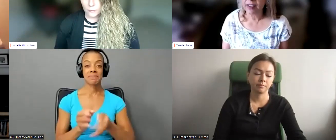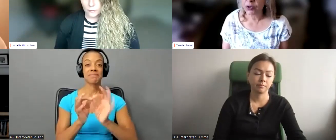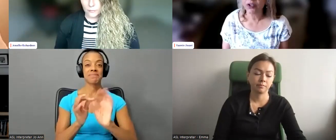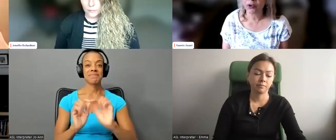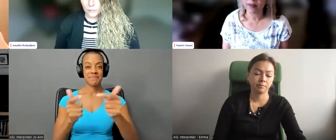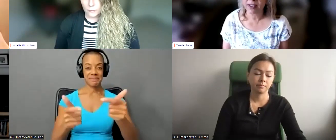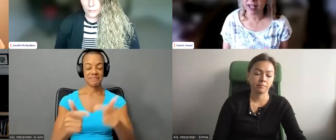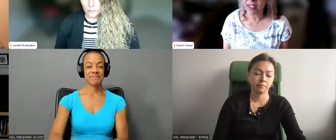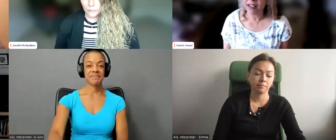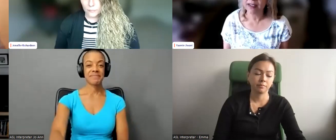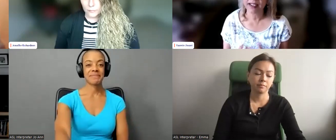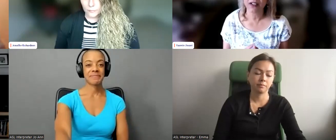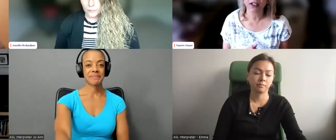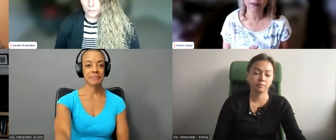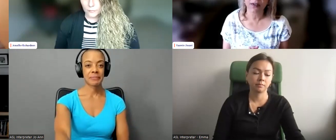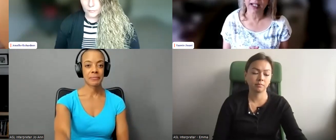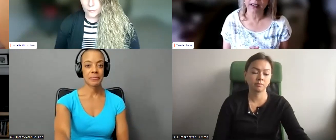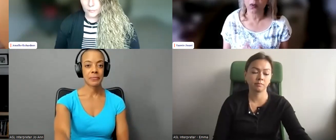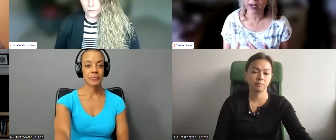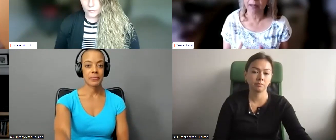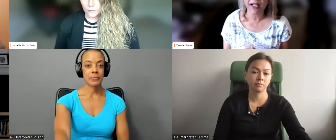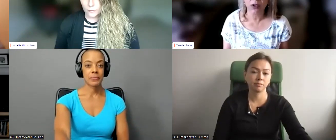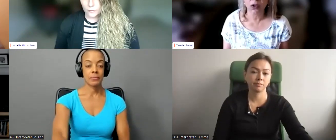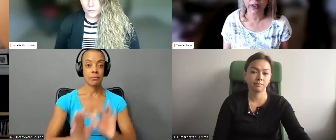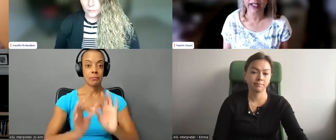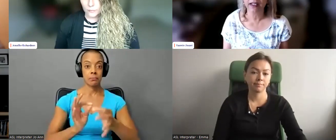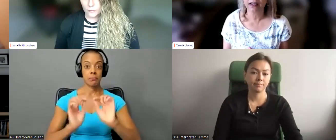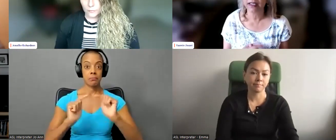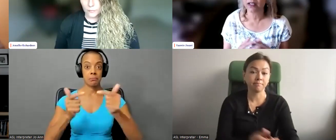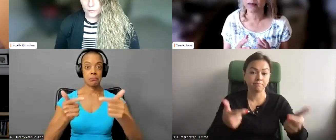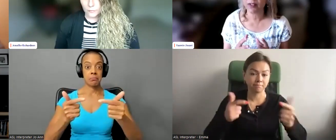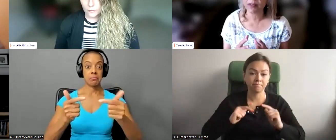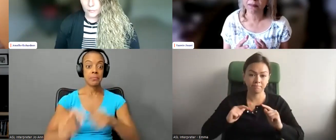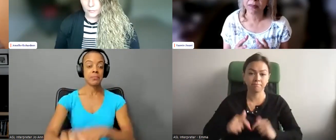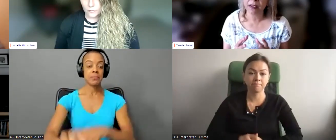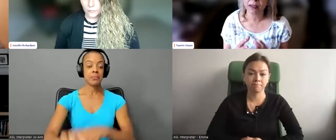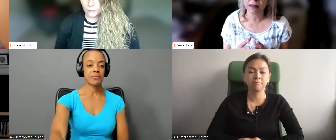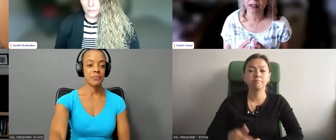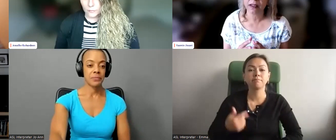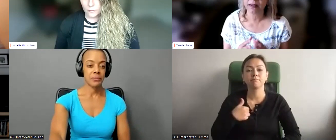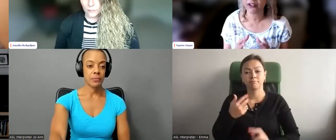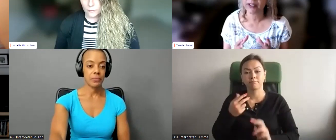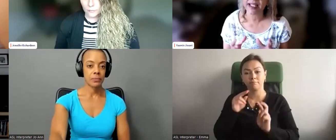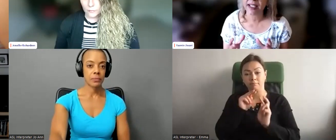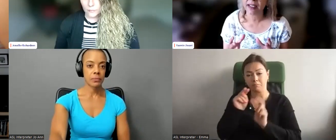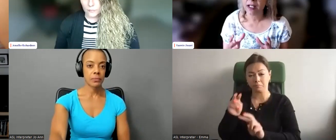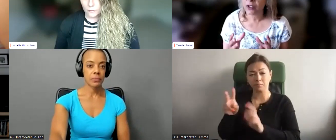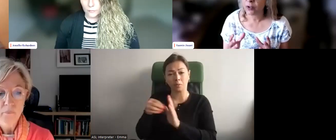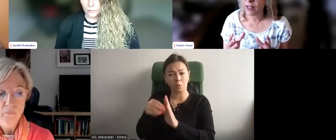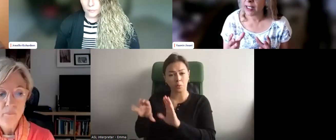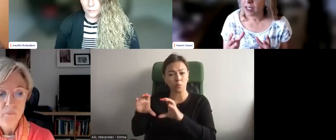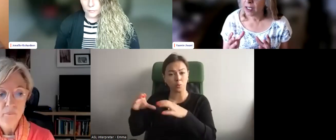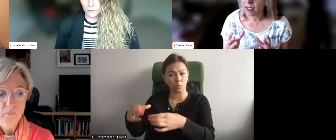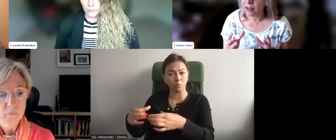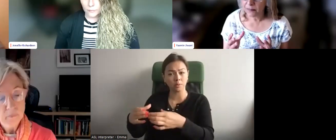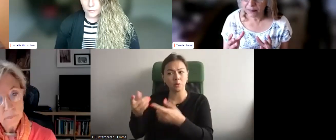fact, student groups have done this in terms of like what happened at Concordia, in terms of the creating sort of